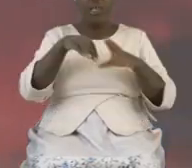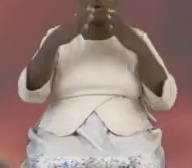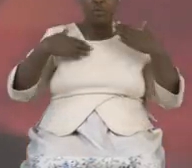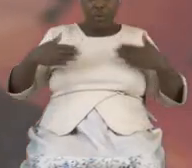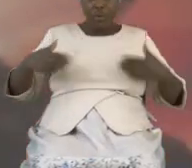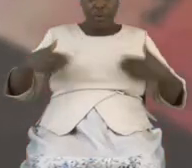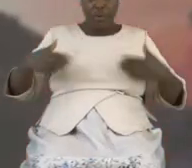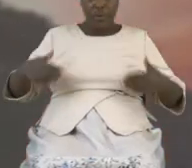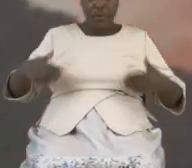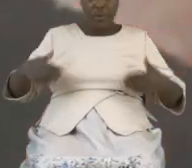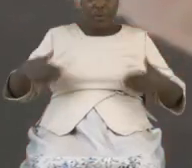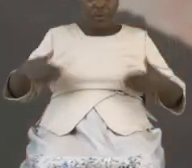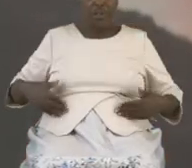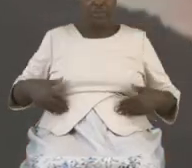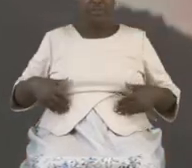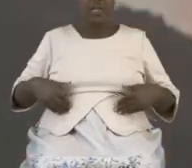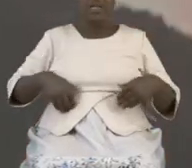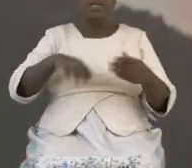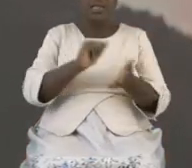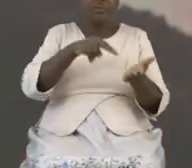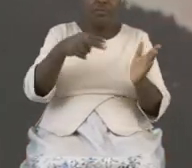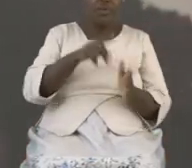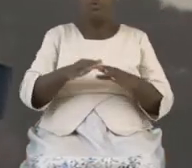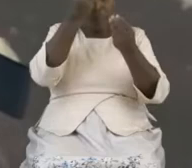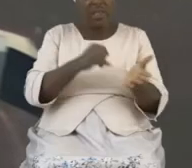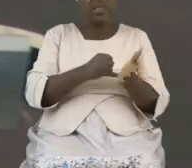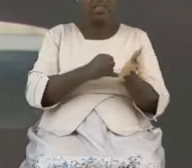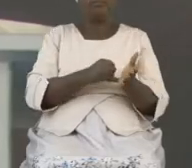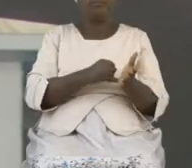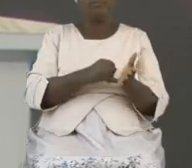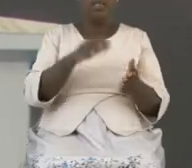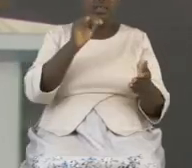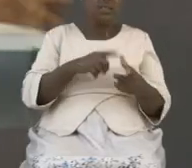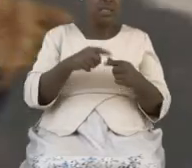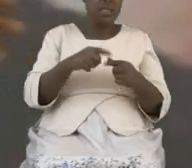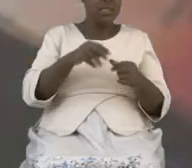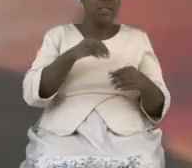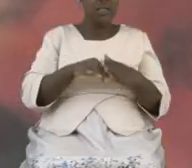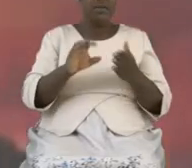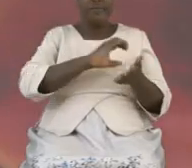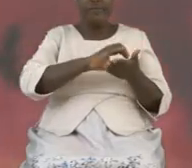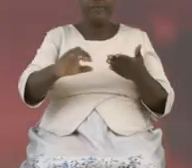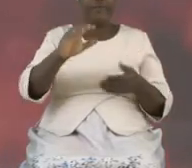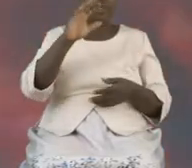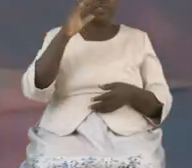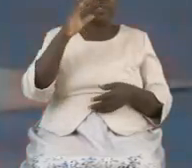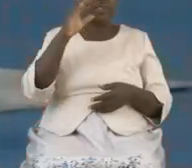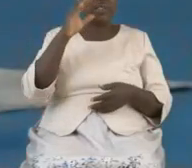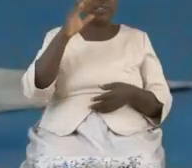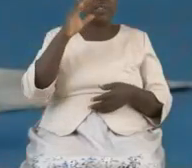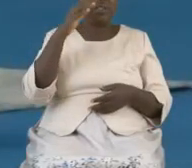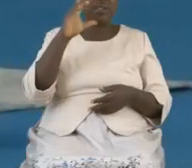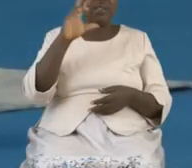the lust thereof. Then in verse 13, it says, neither yield